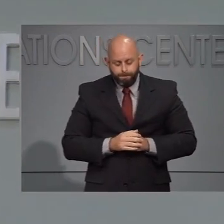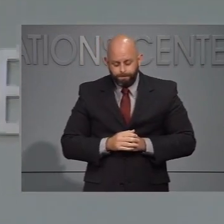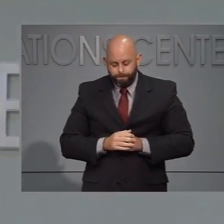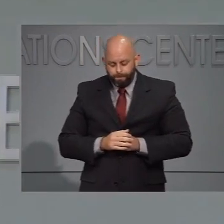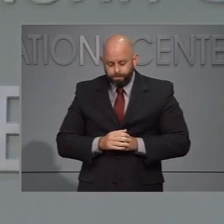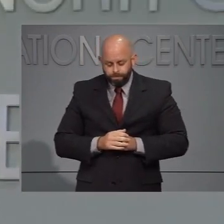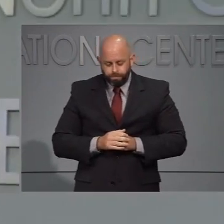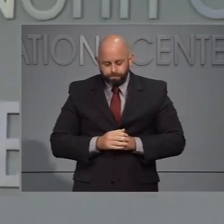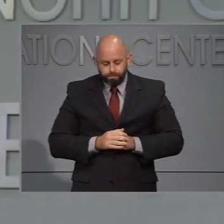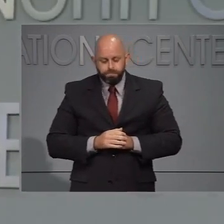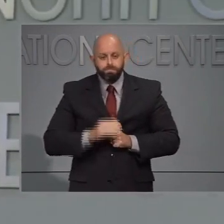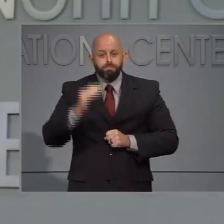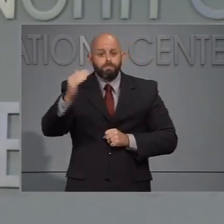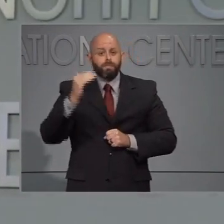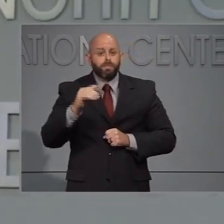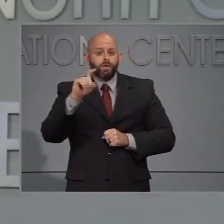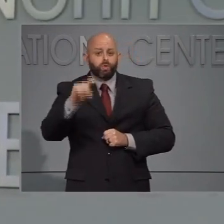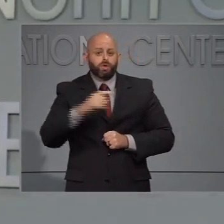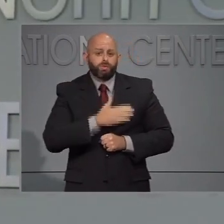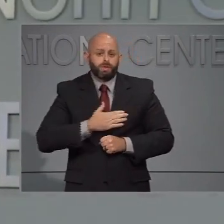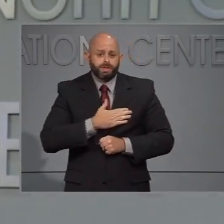Next question, please.